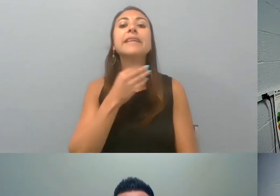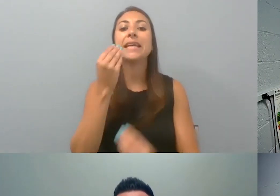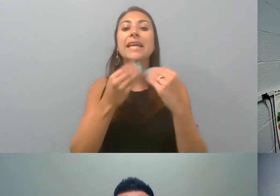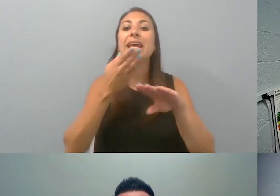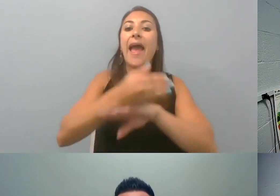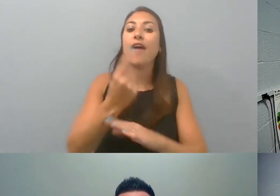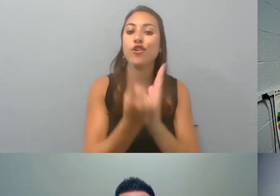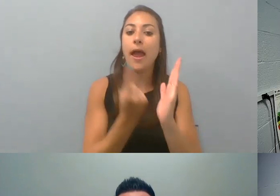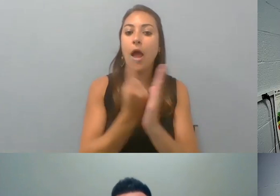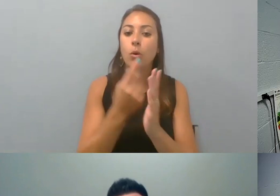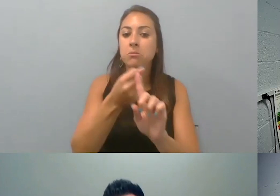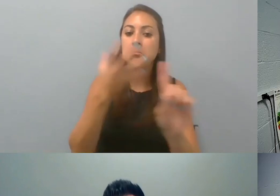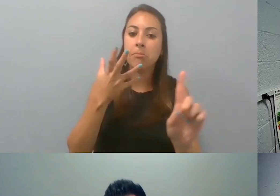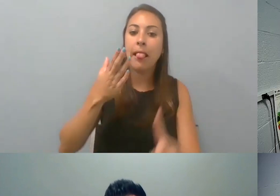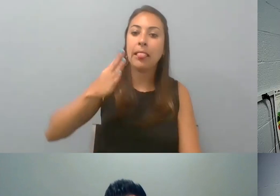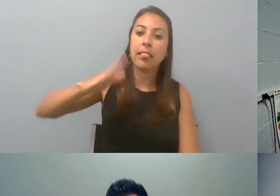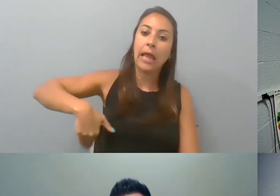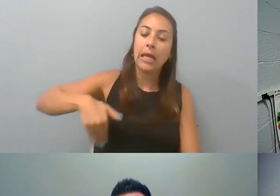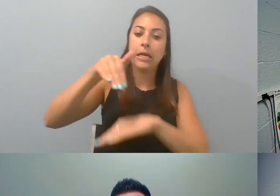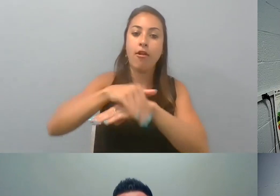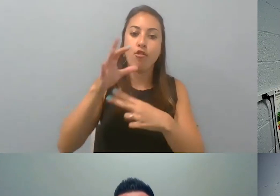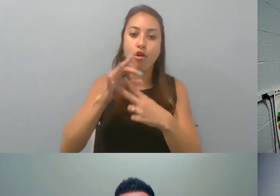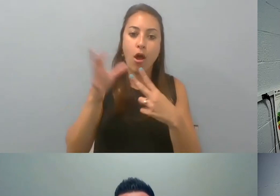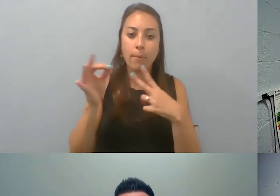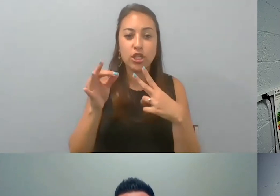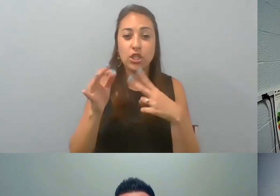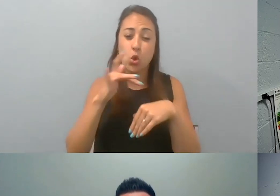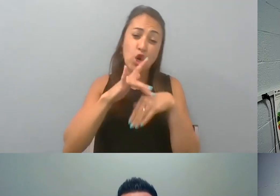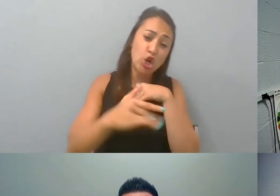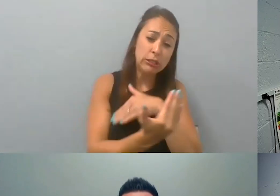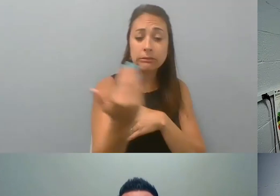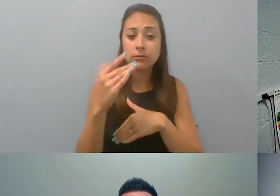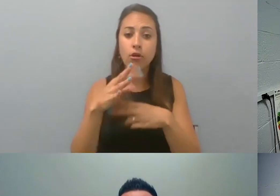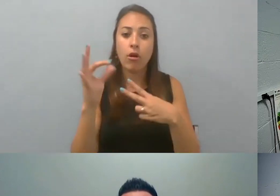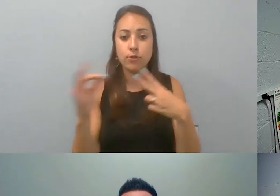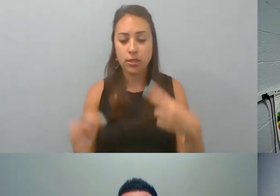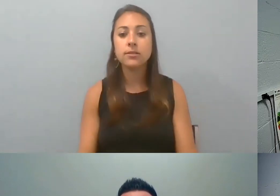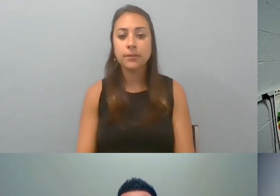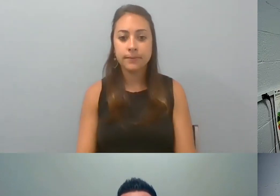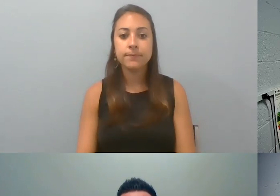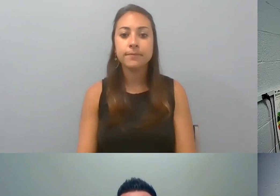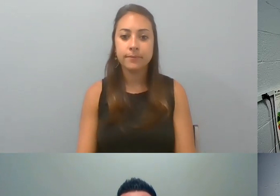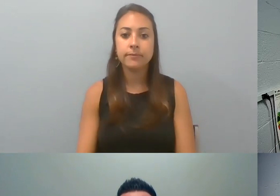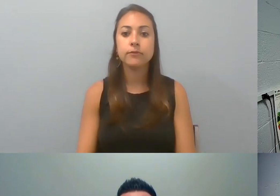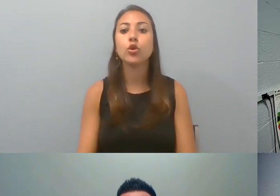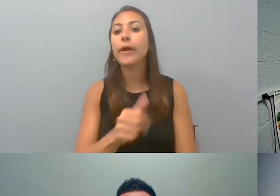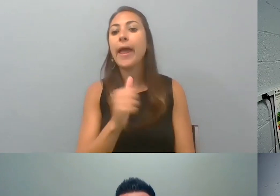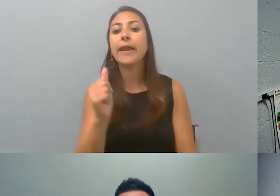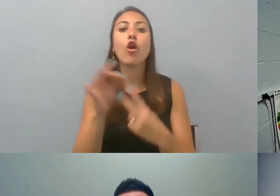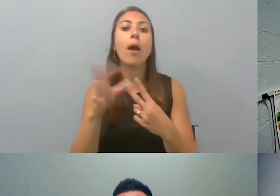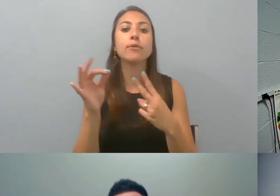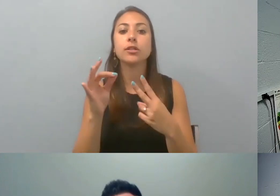bit about late night options or early morning options, and any to-go options, like just grab and